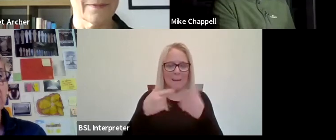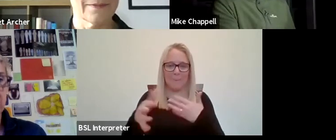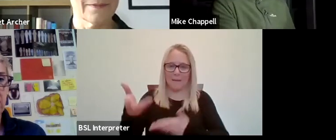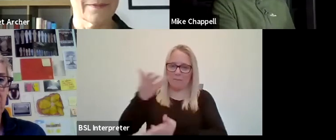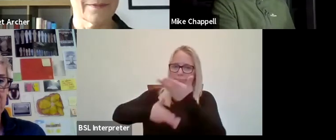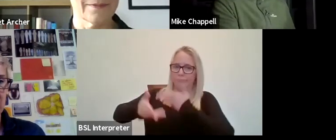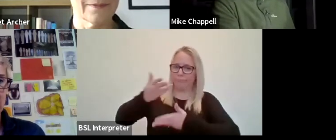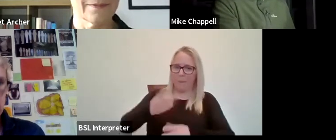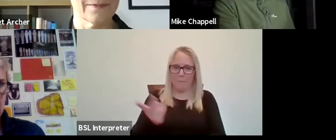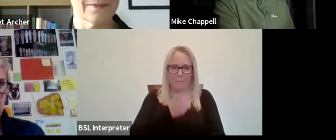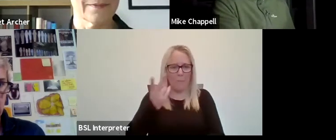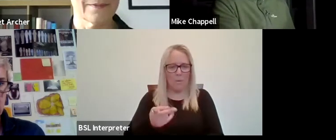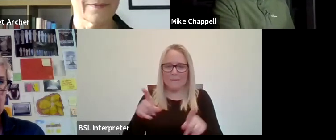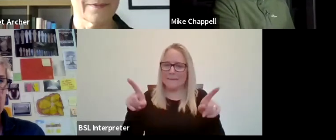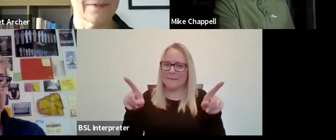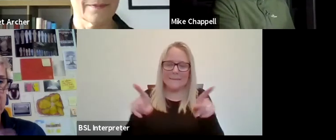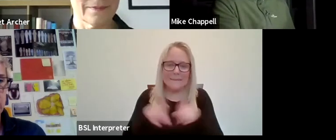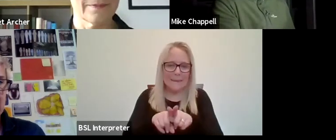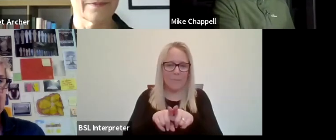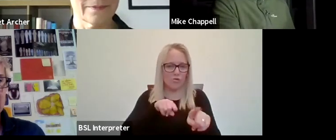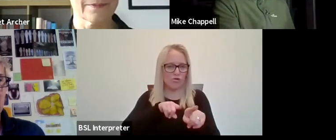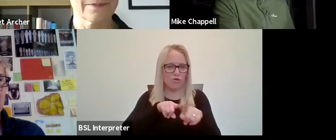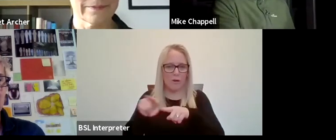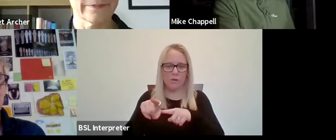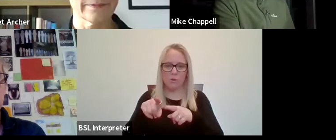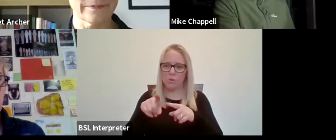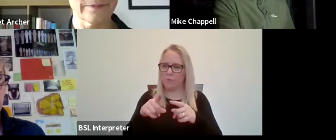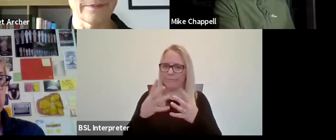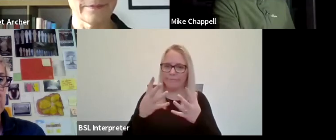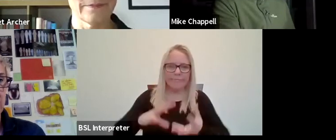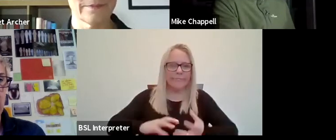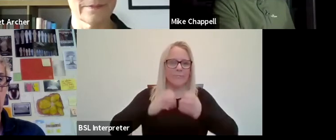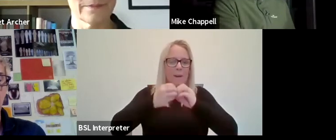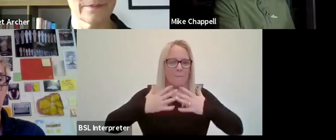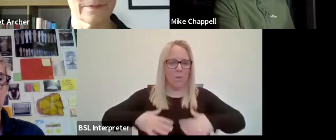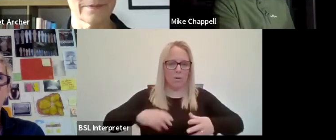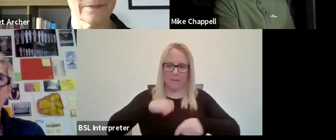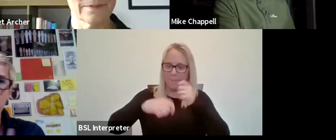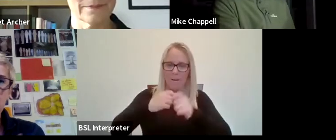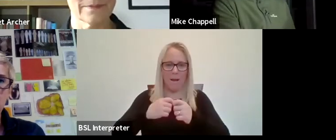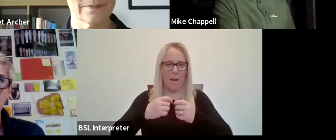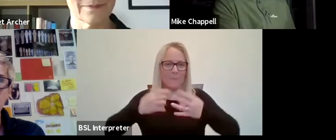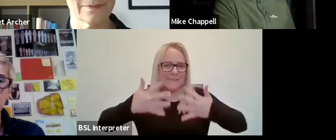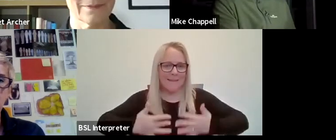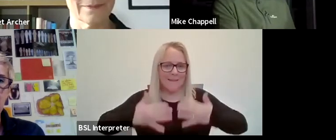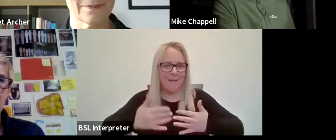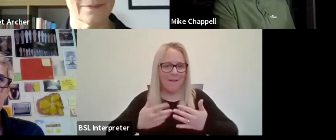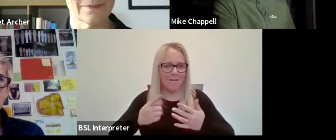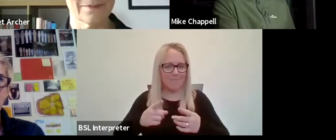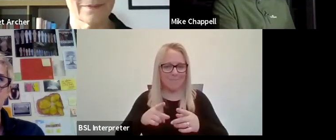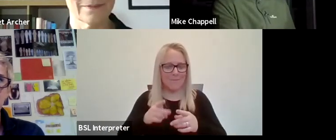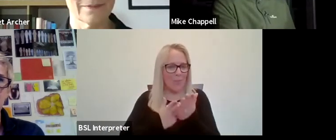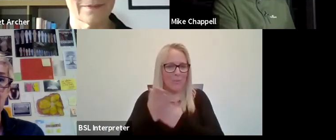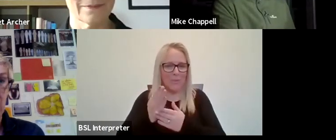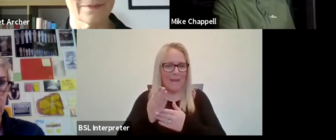making immaterializing the material body into a data set. So that process of the MRI, but also there was lots of layers that I